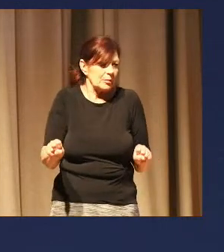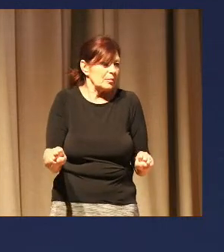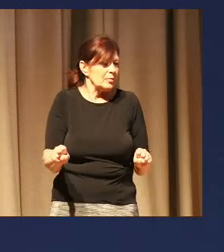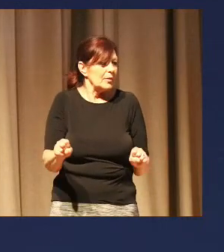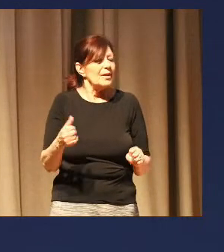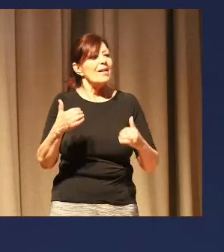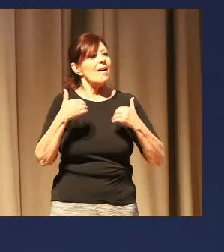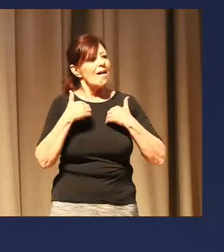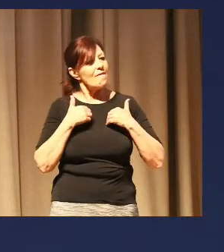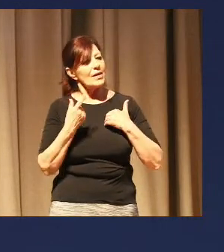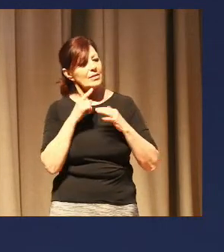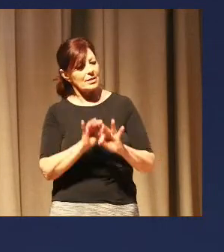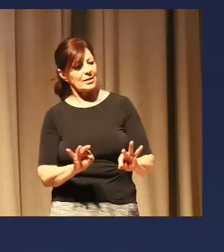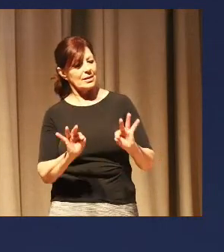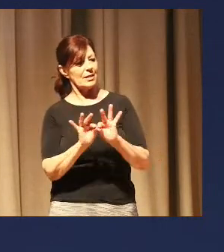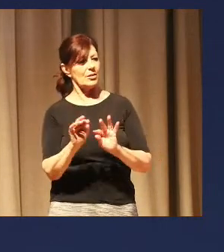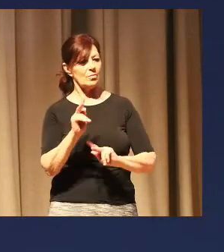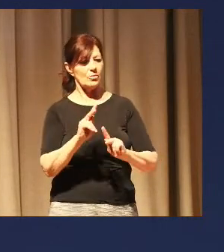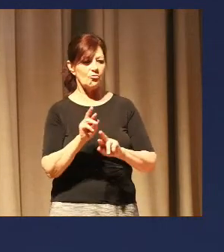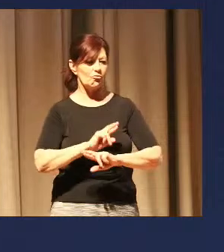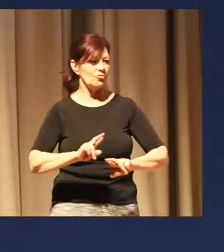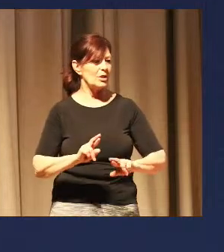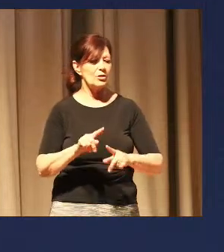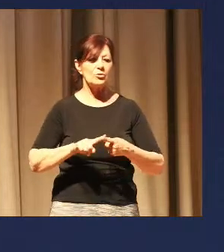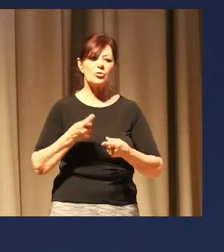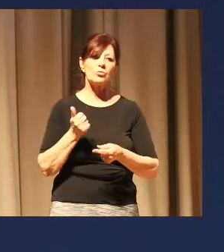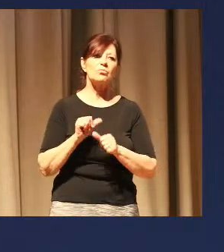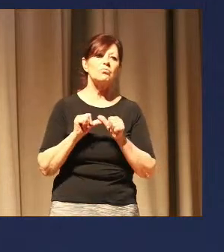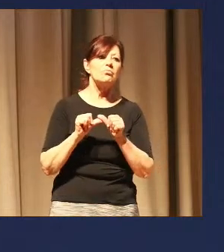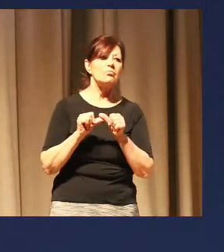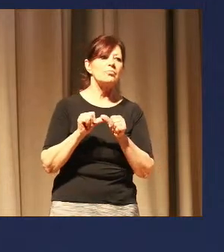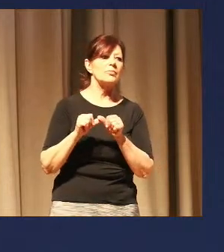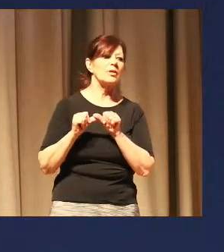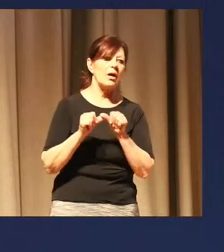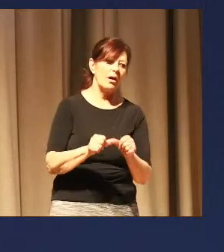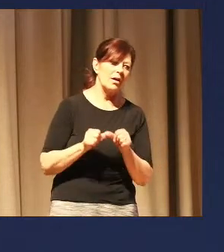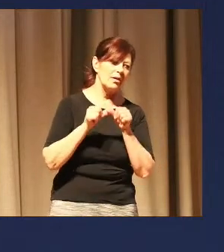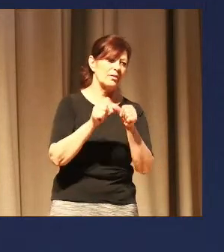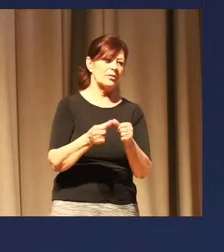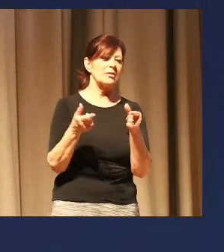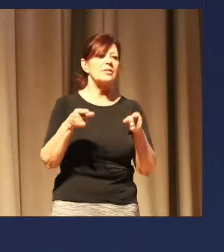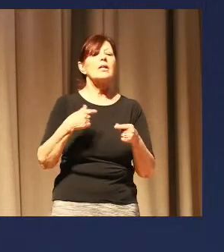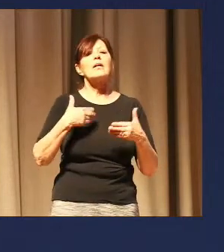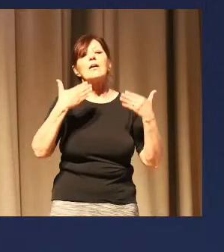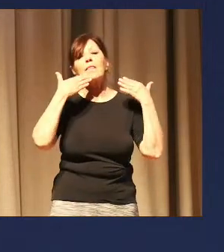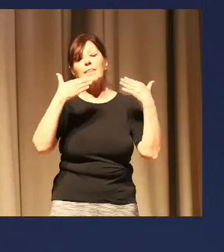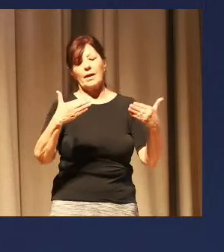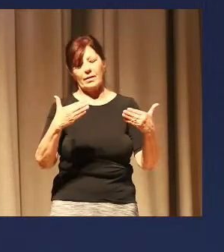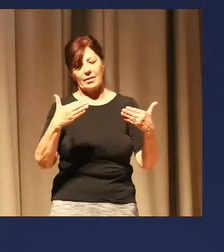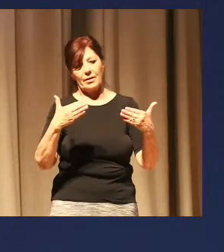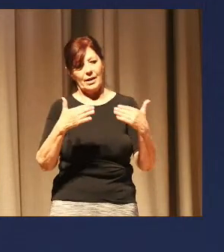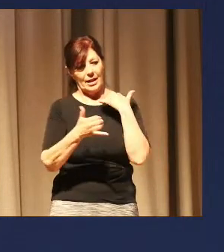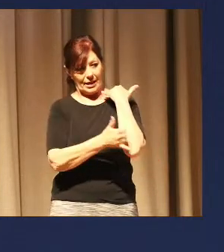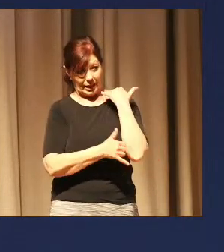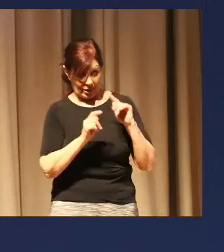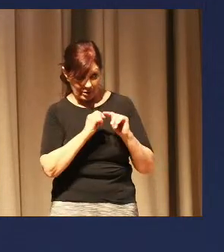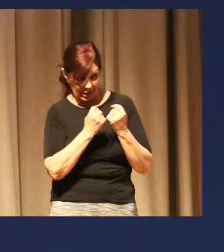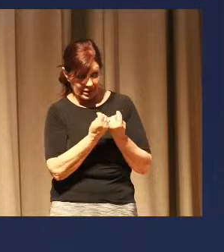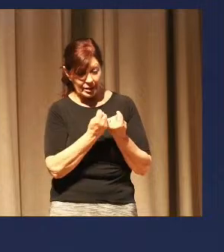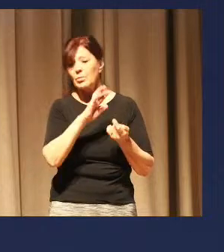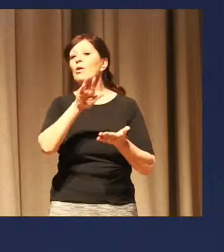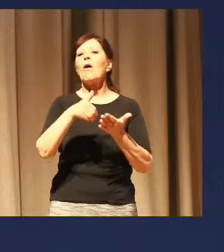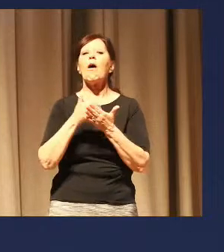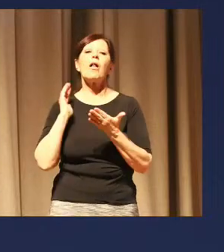and having essential personnel in place to address an ongoing event. I thank our county team and all